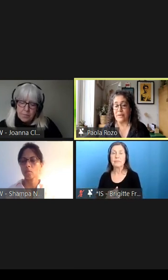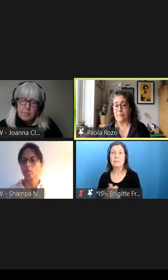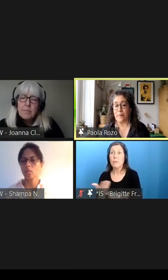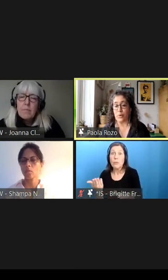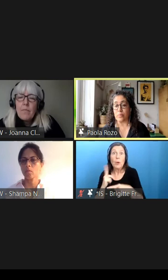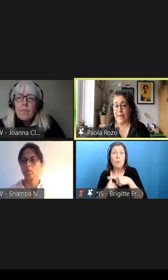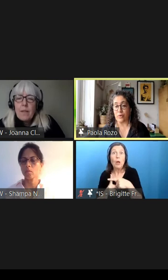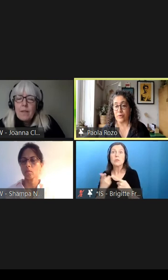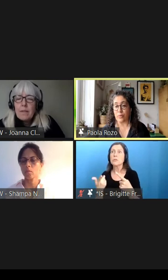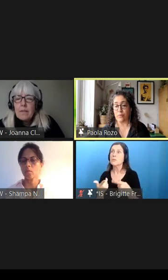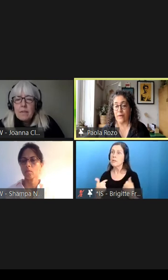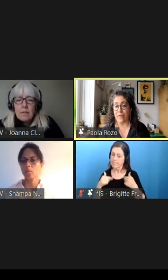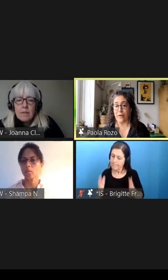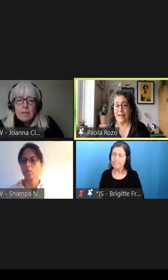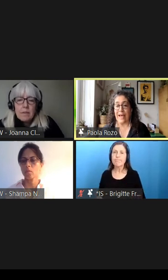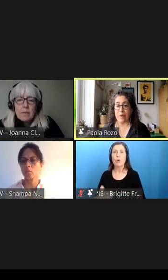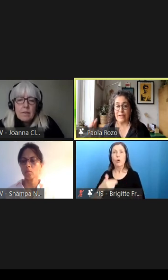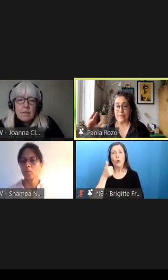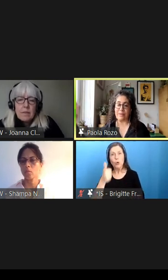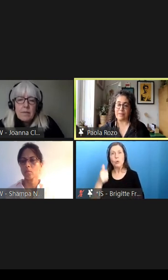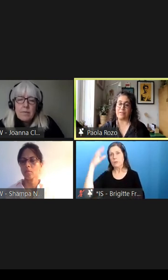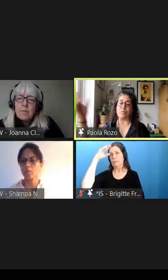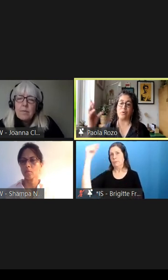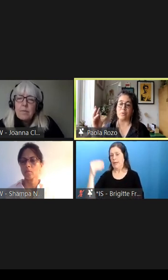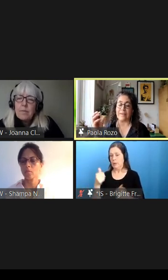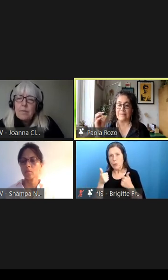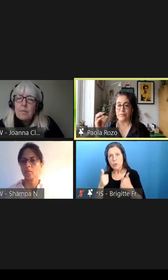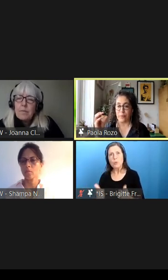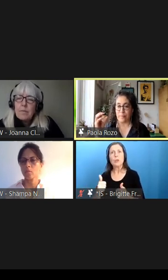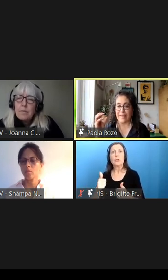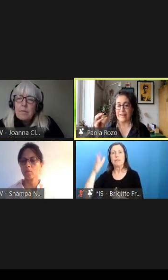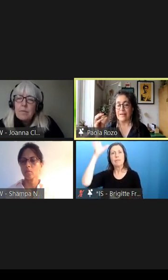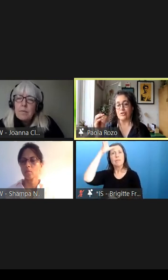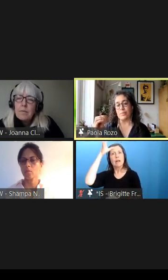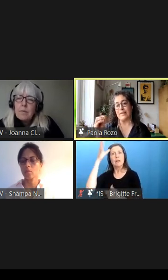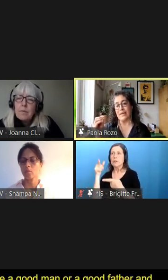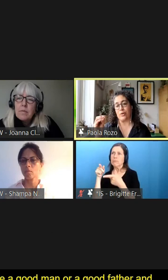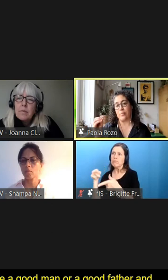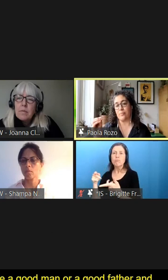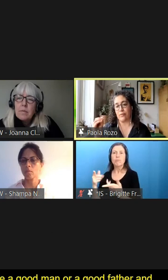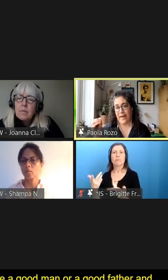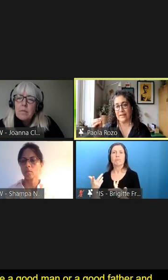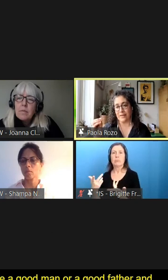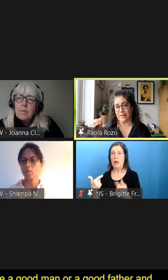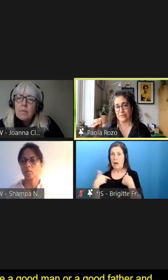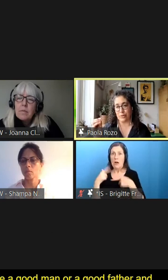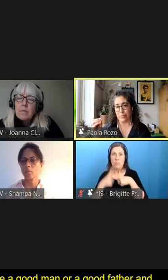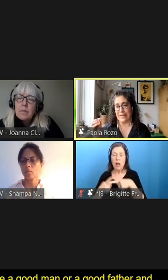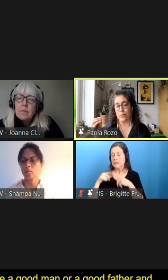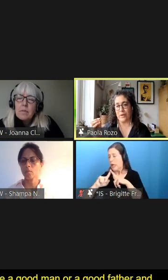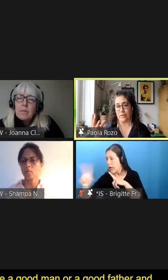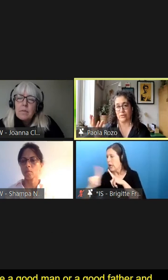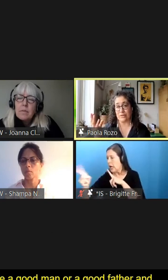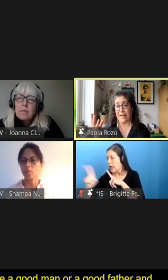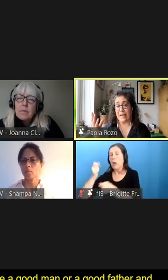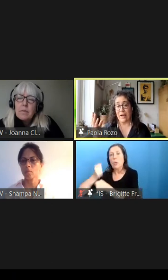to be a good man or a good father, and how limited this role is for men to be the economic provider. So to begin